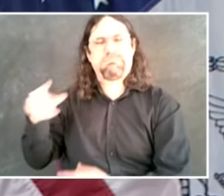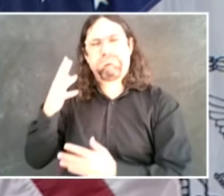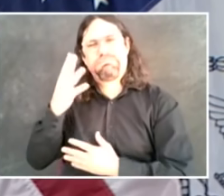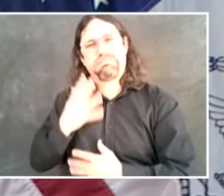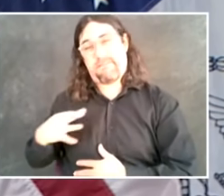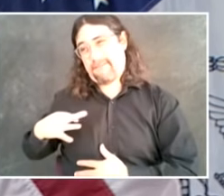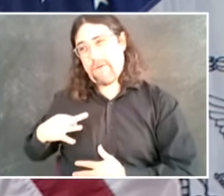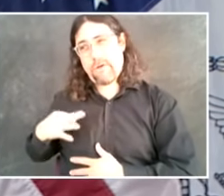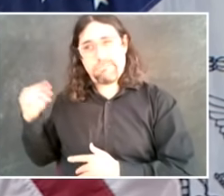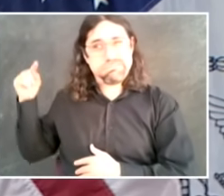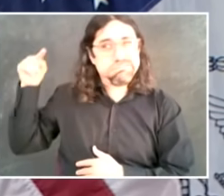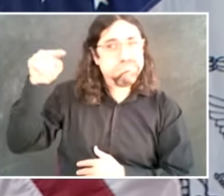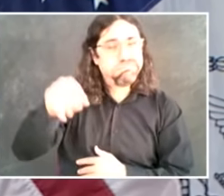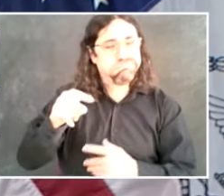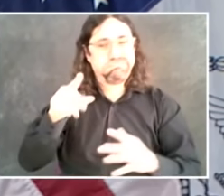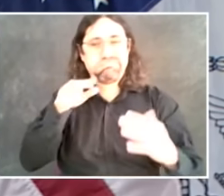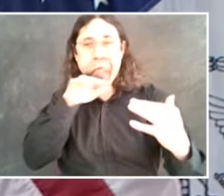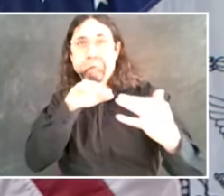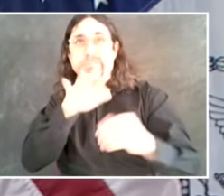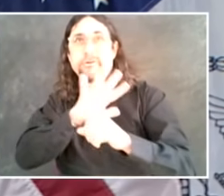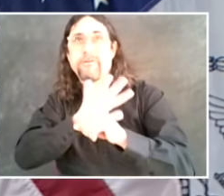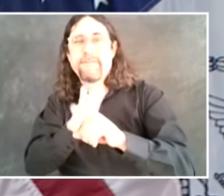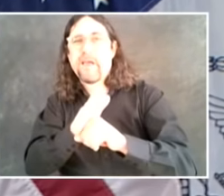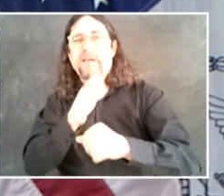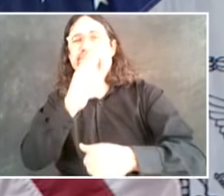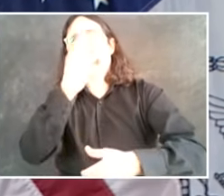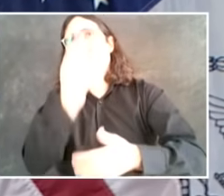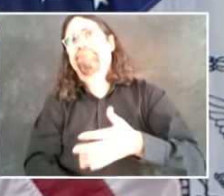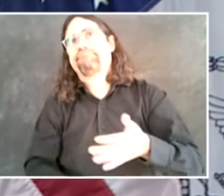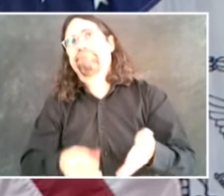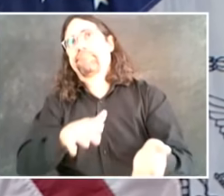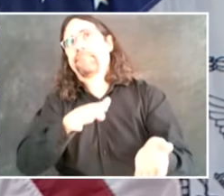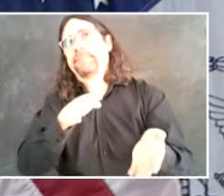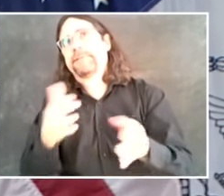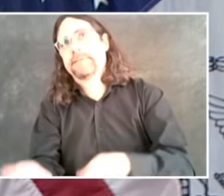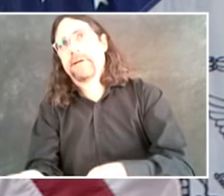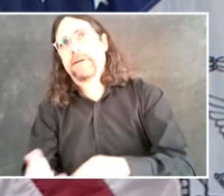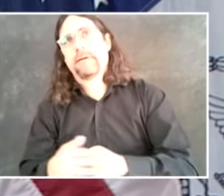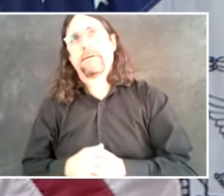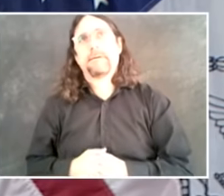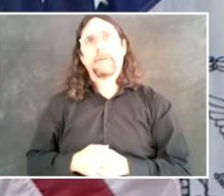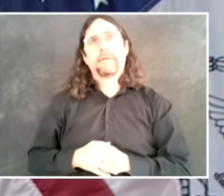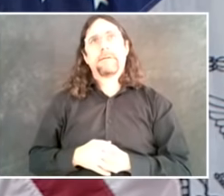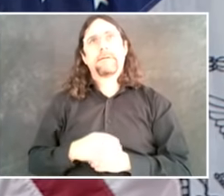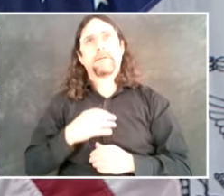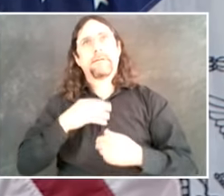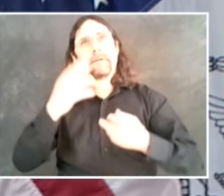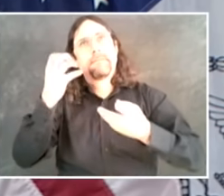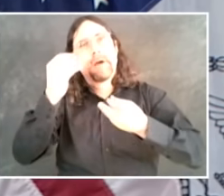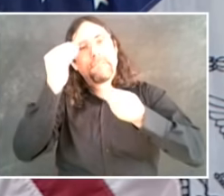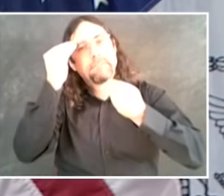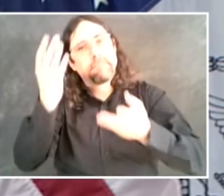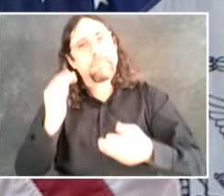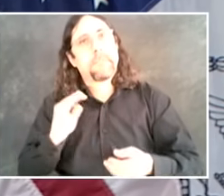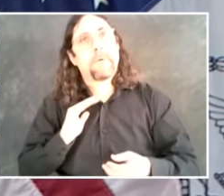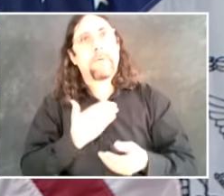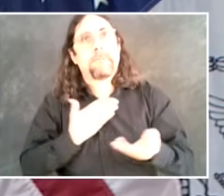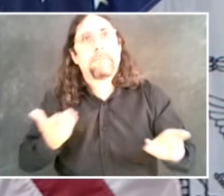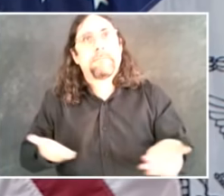Commissioner, Deanne Criswell, comes from. And for years in her hometown, she served in the fire department, and she served with Paul Carey.